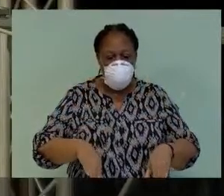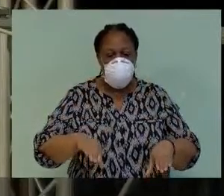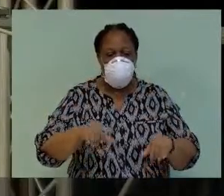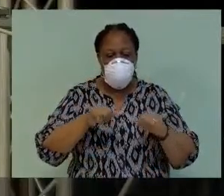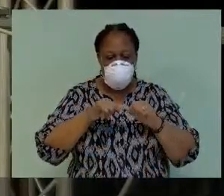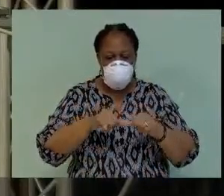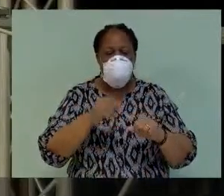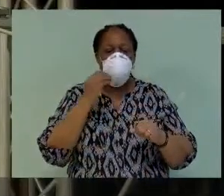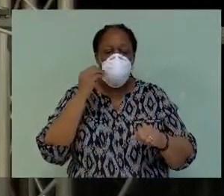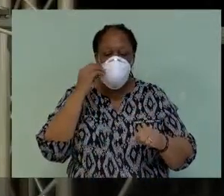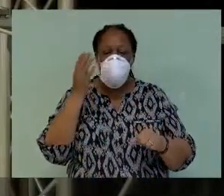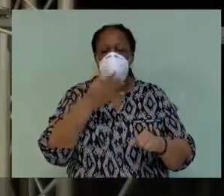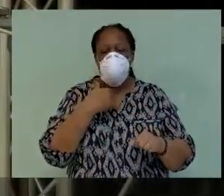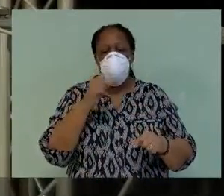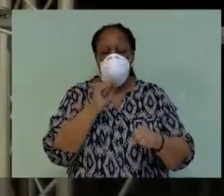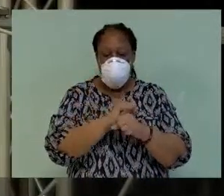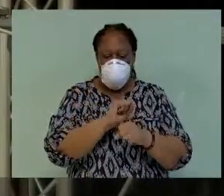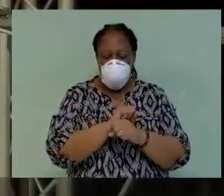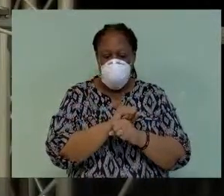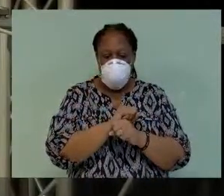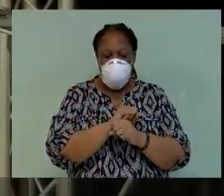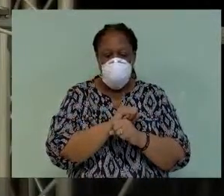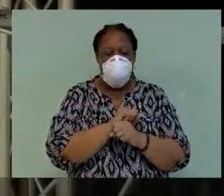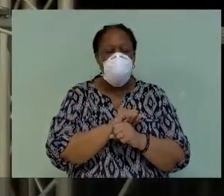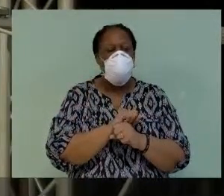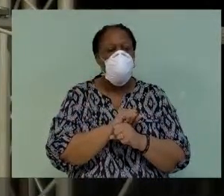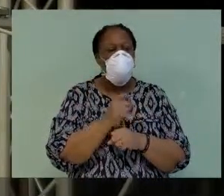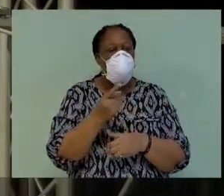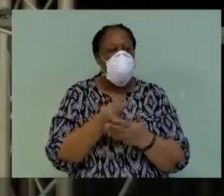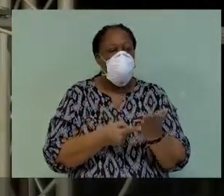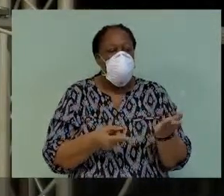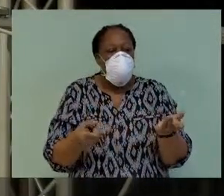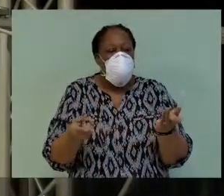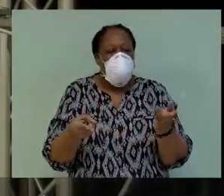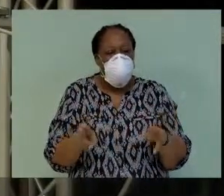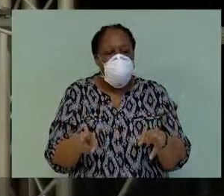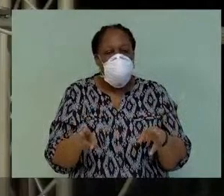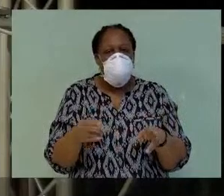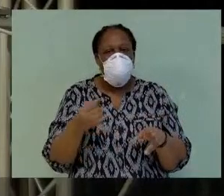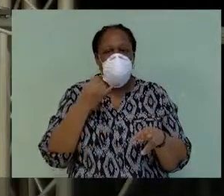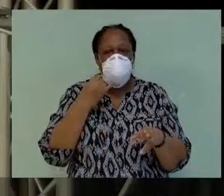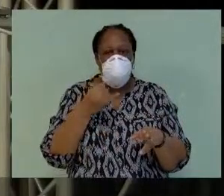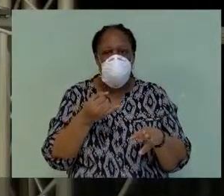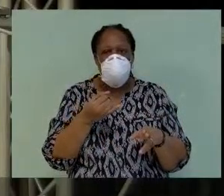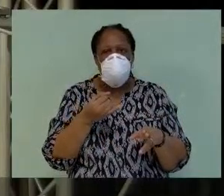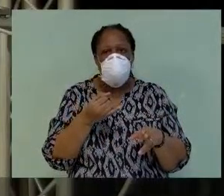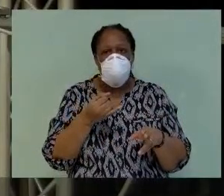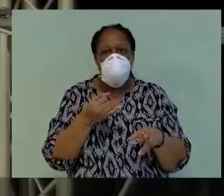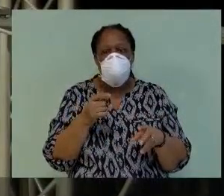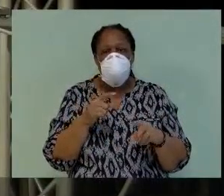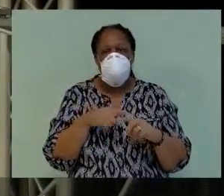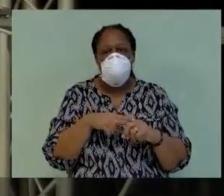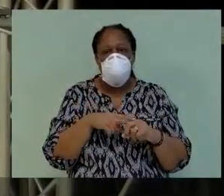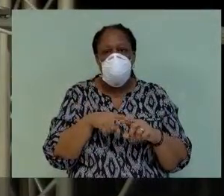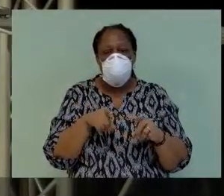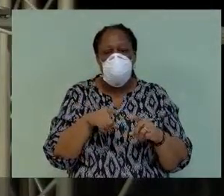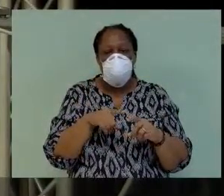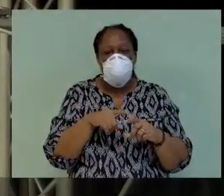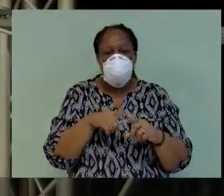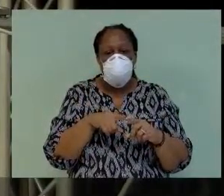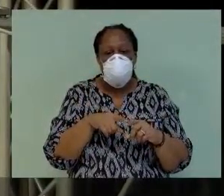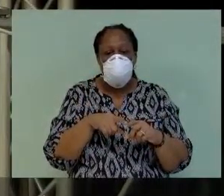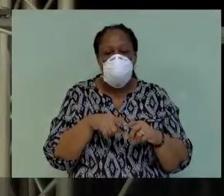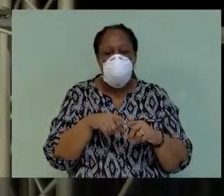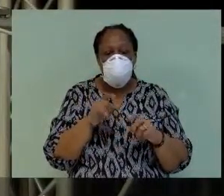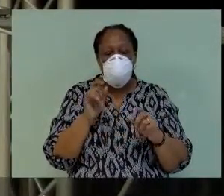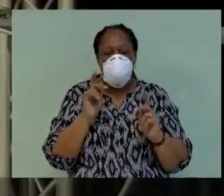normal openings. What has been happening is that between the Cabinet Secretary and she has been